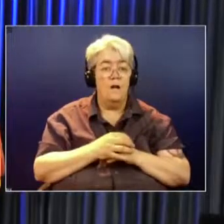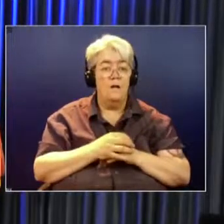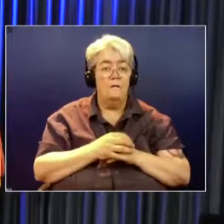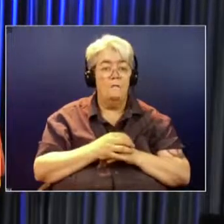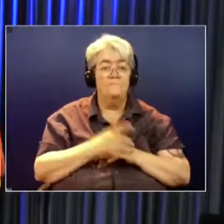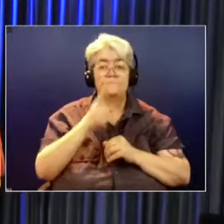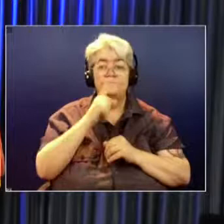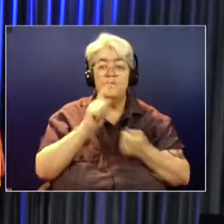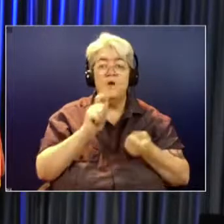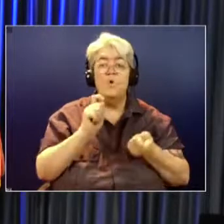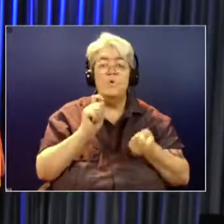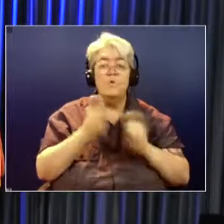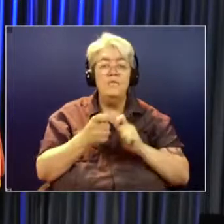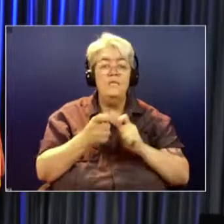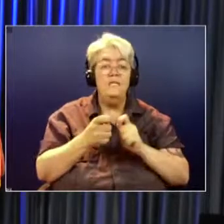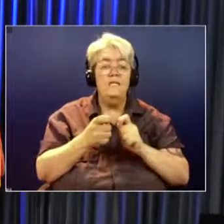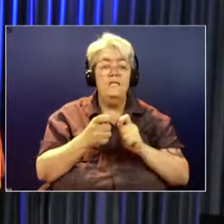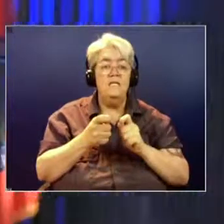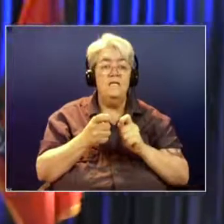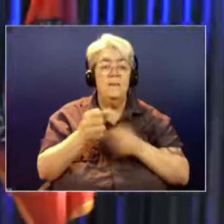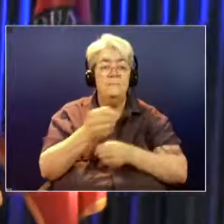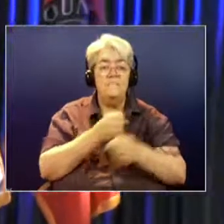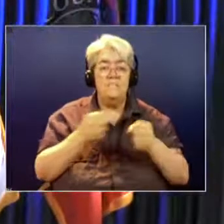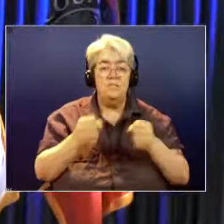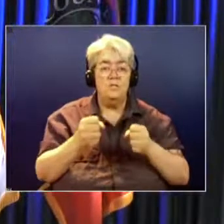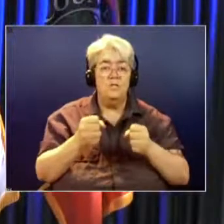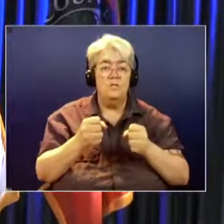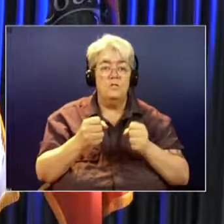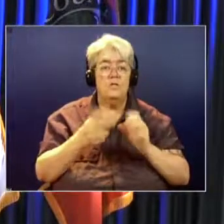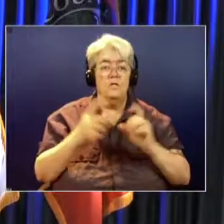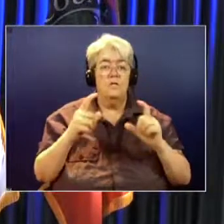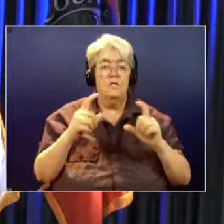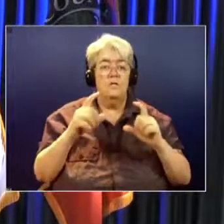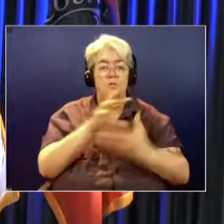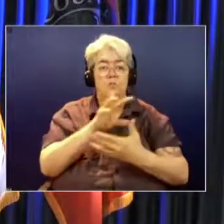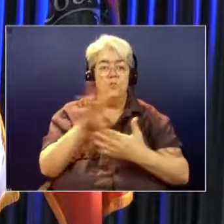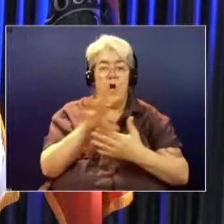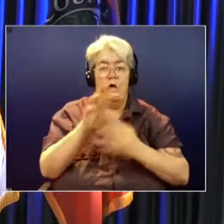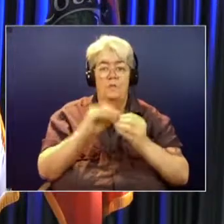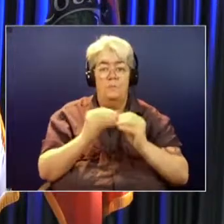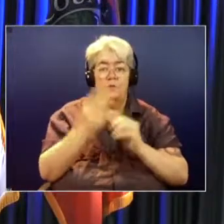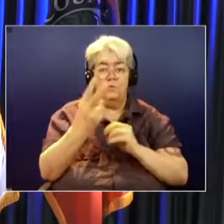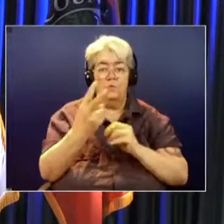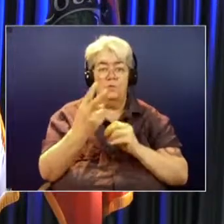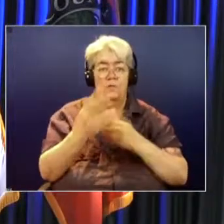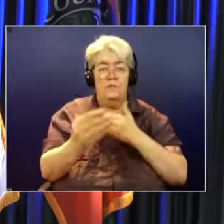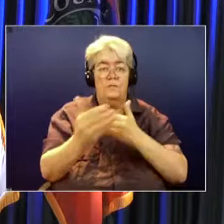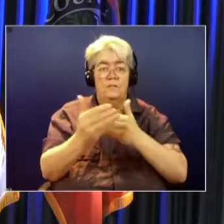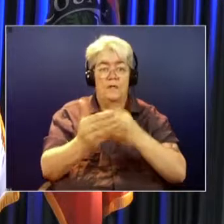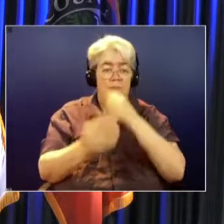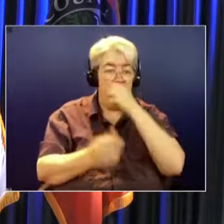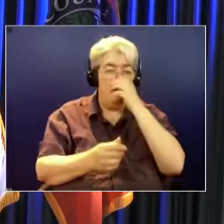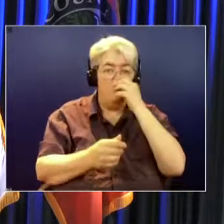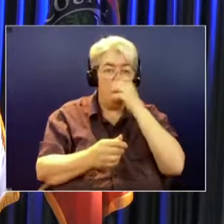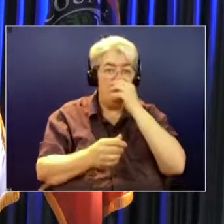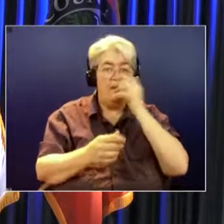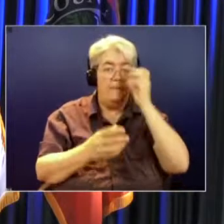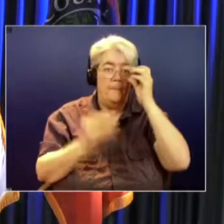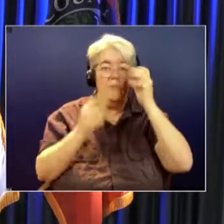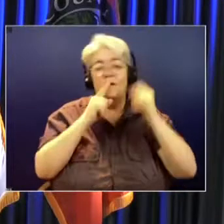reposition shot number 2, because I know it's not going to work, but just reposition it and make it tighter. Actually, you know